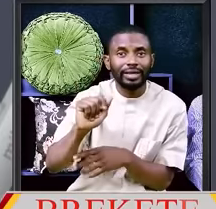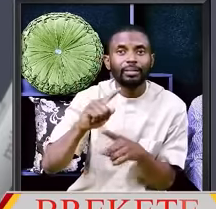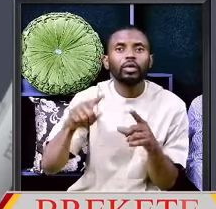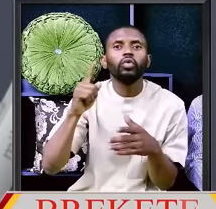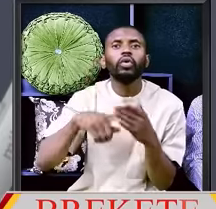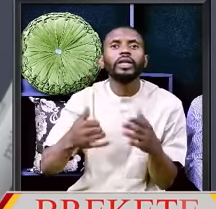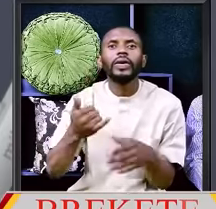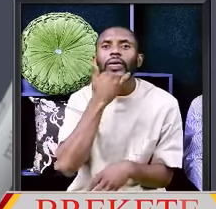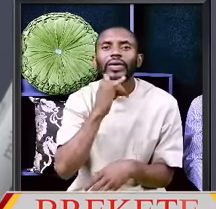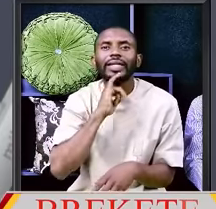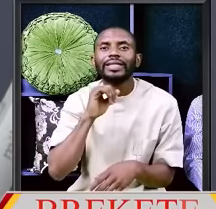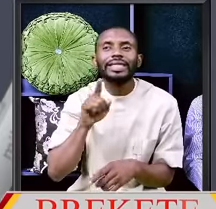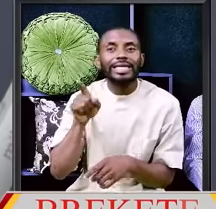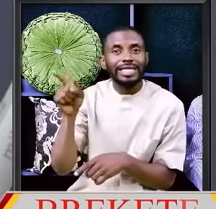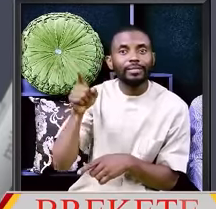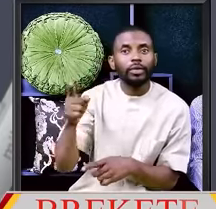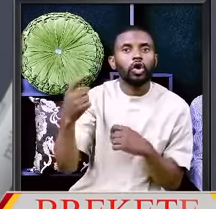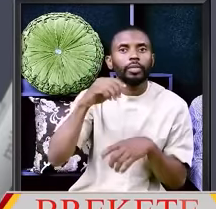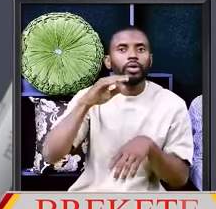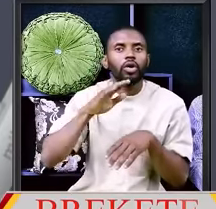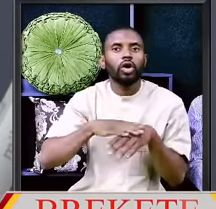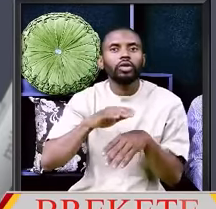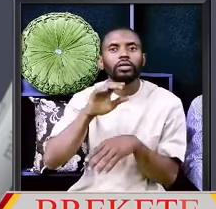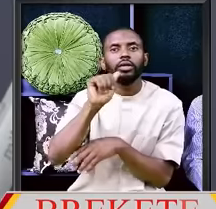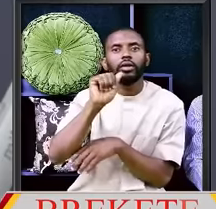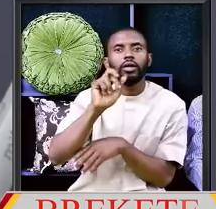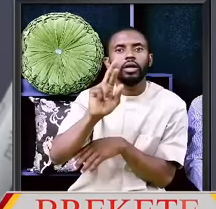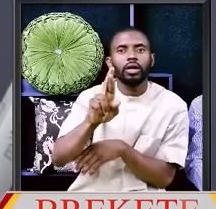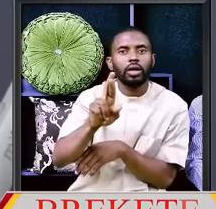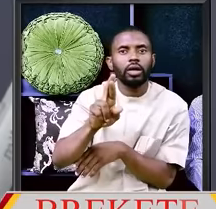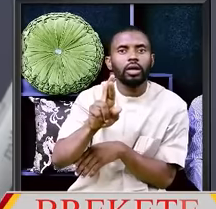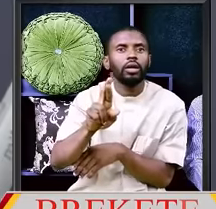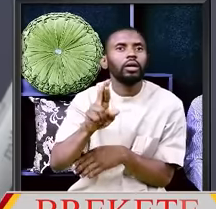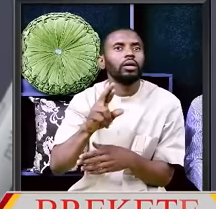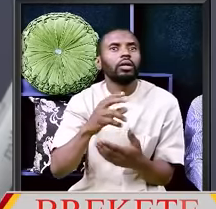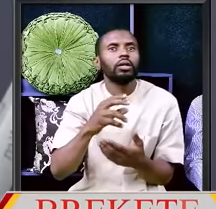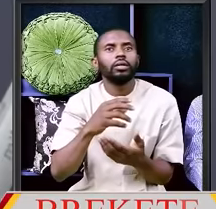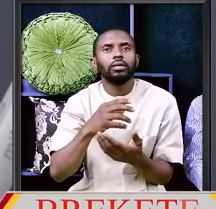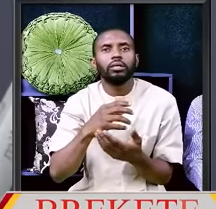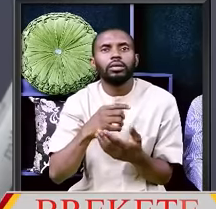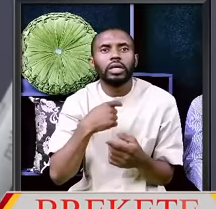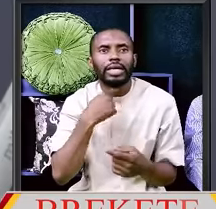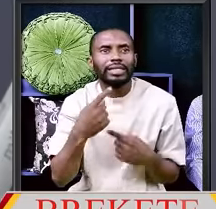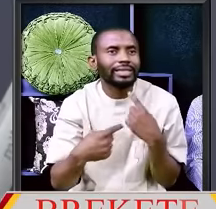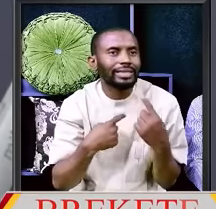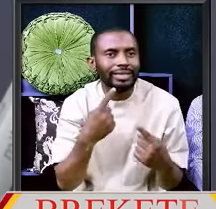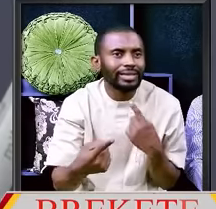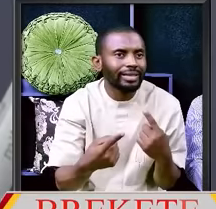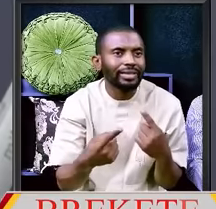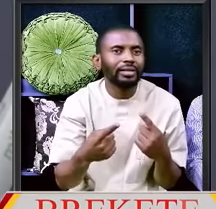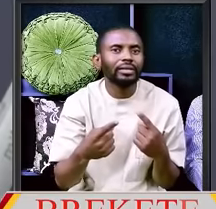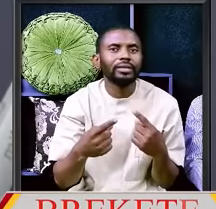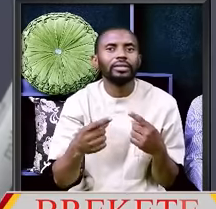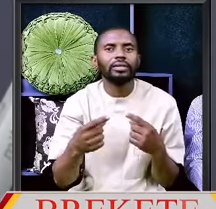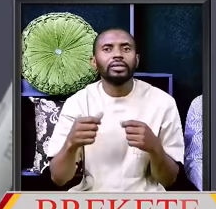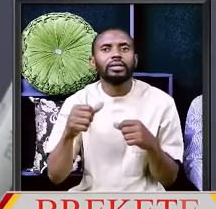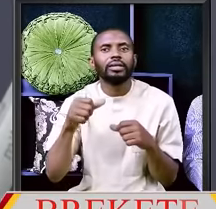him coming online multiple times to defend his